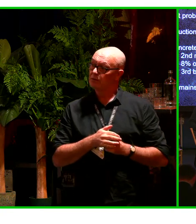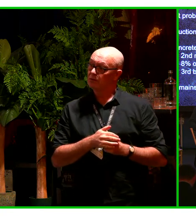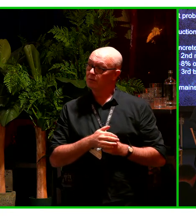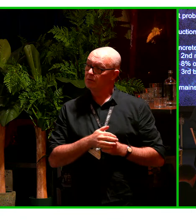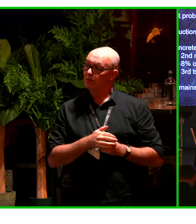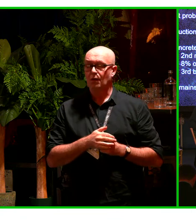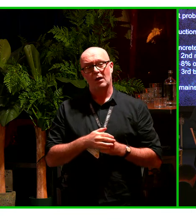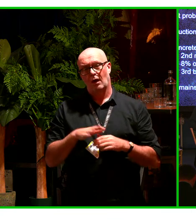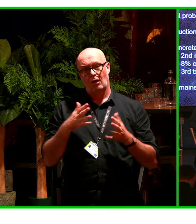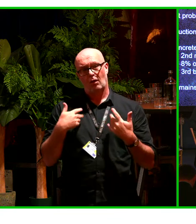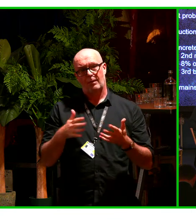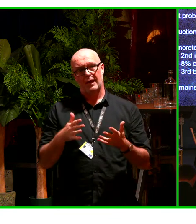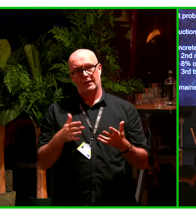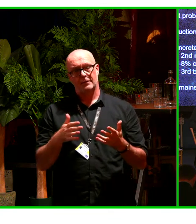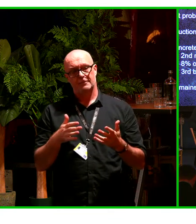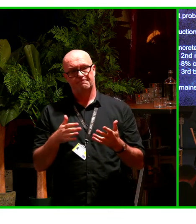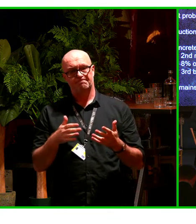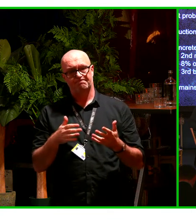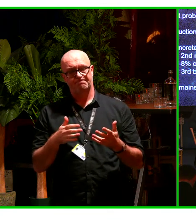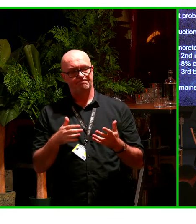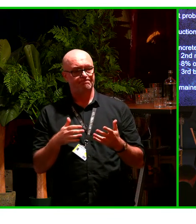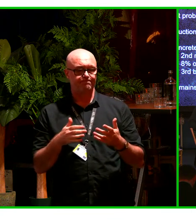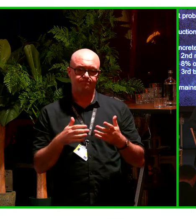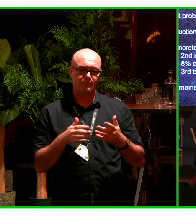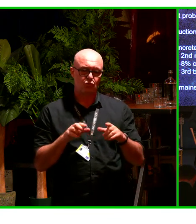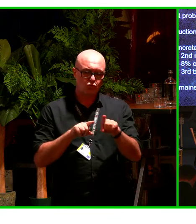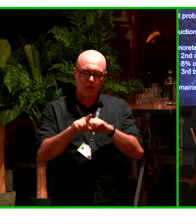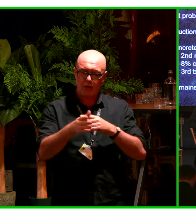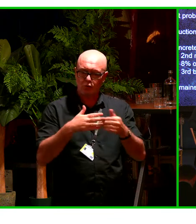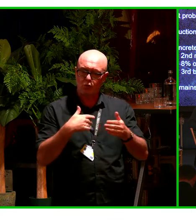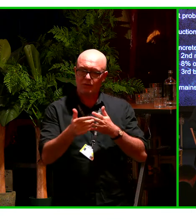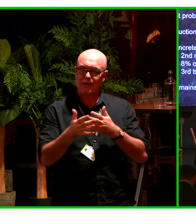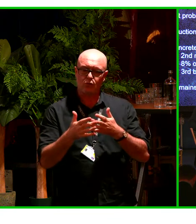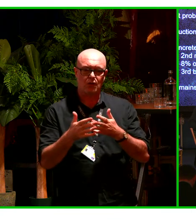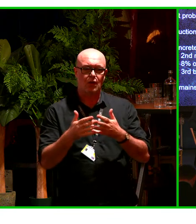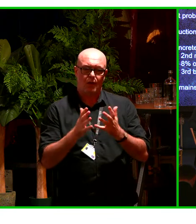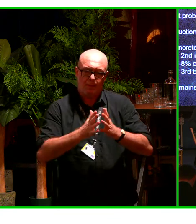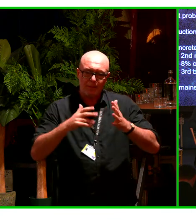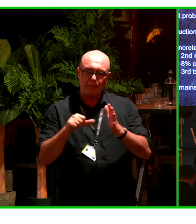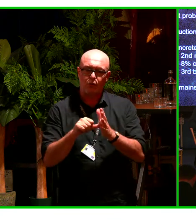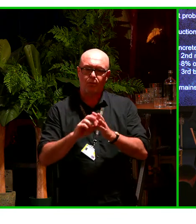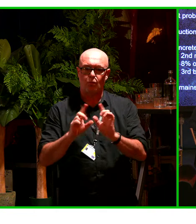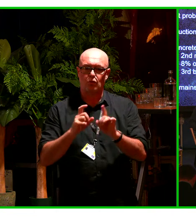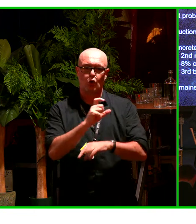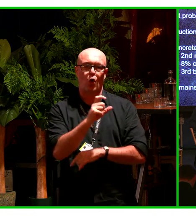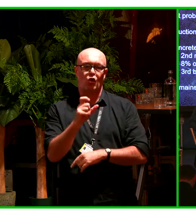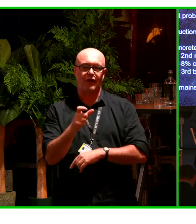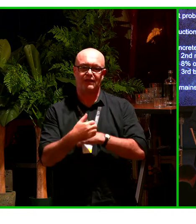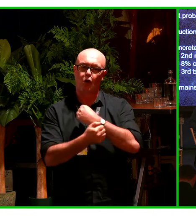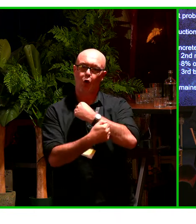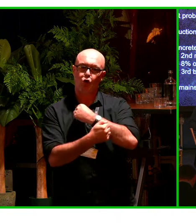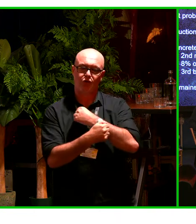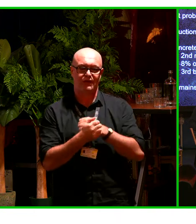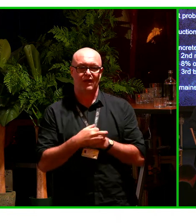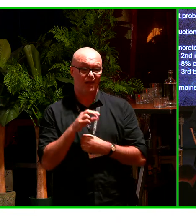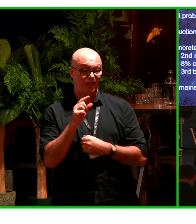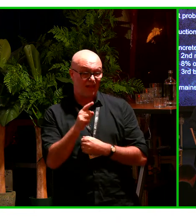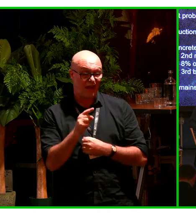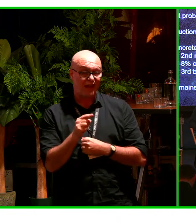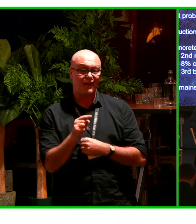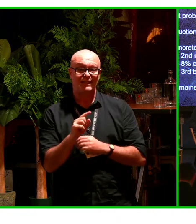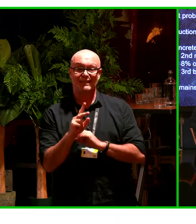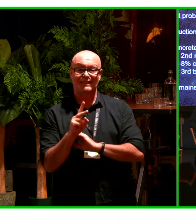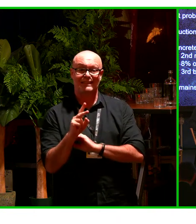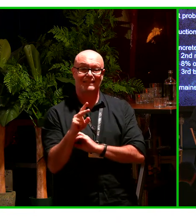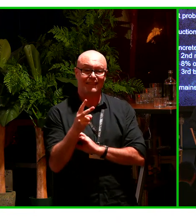We've tackled construction industry's biggest problem, which is concrete. Concrete is the second most widely used